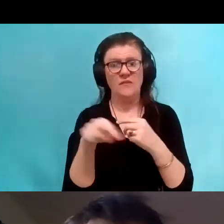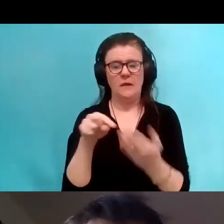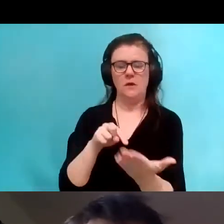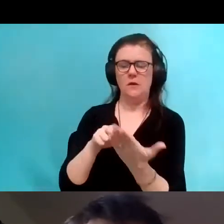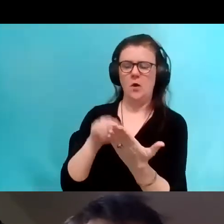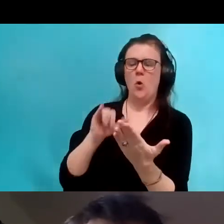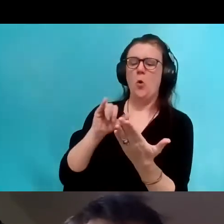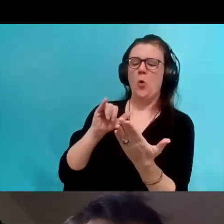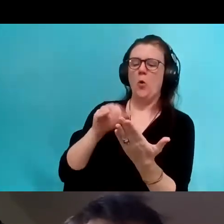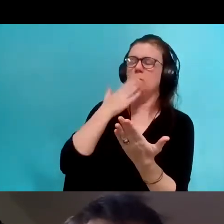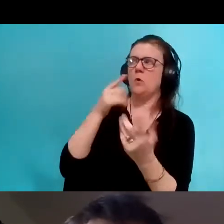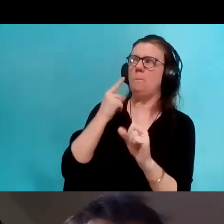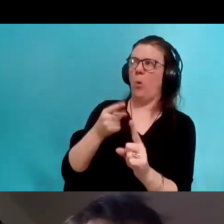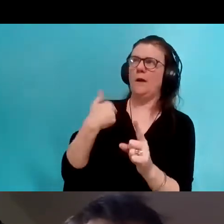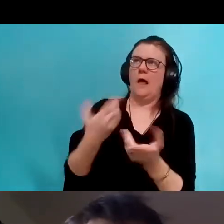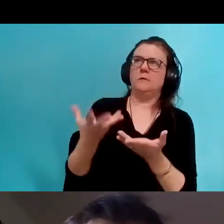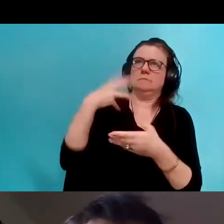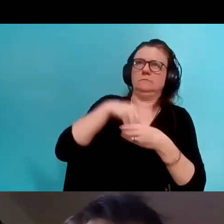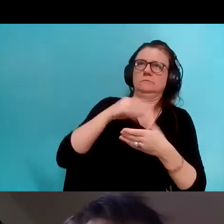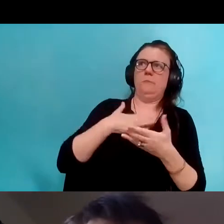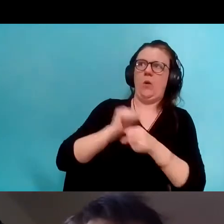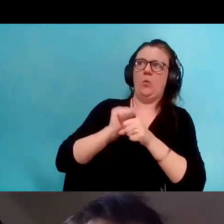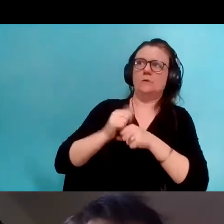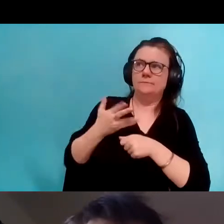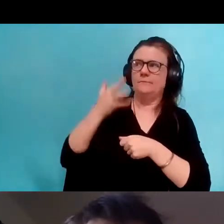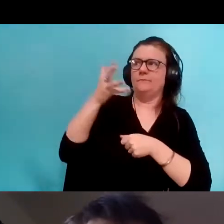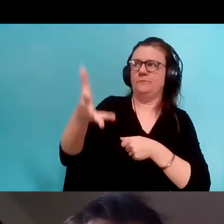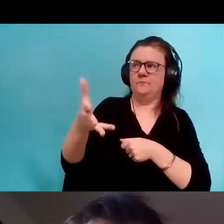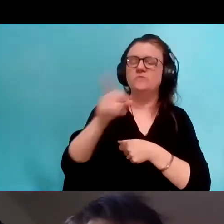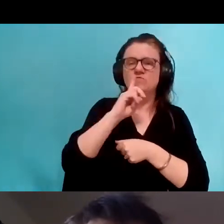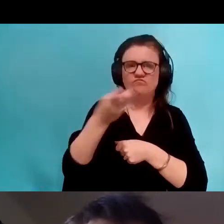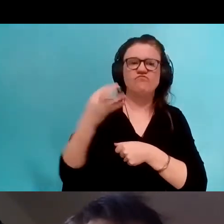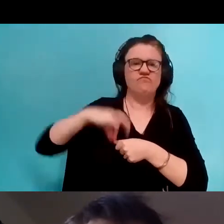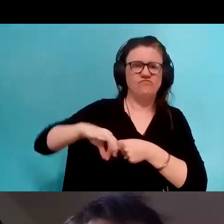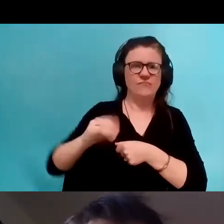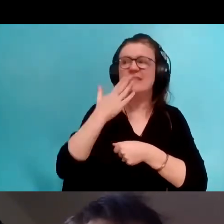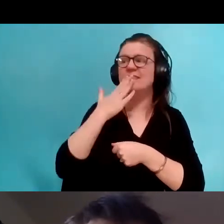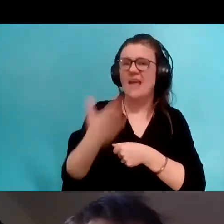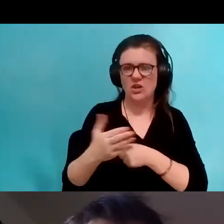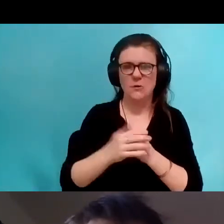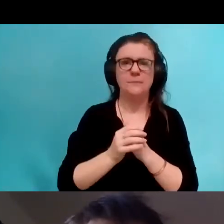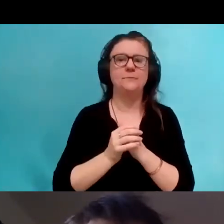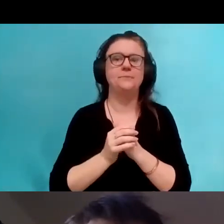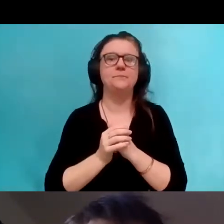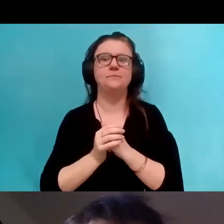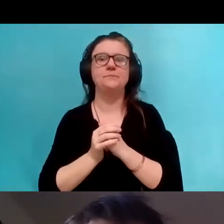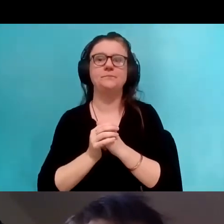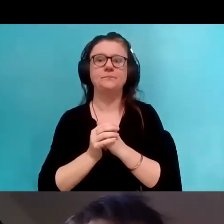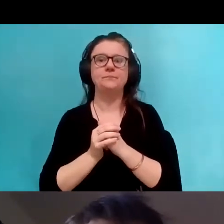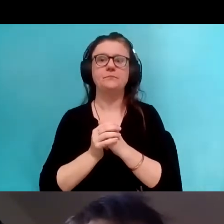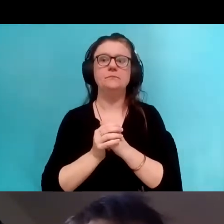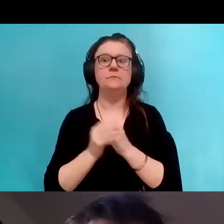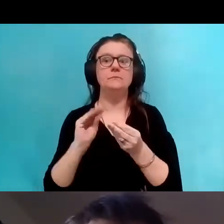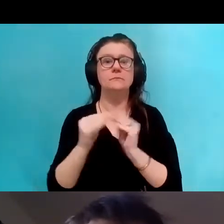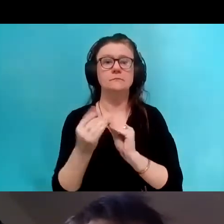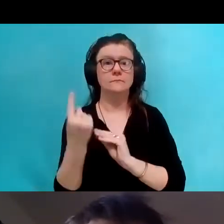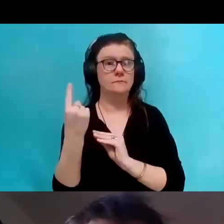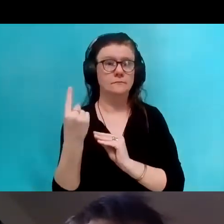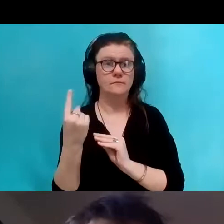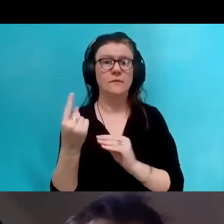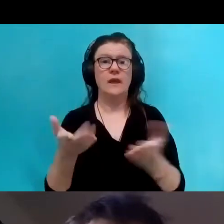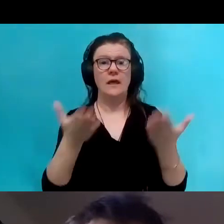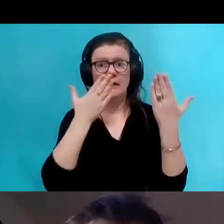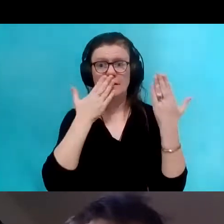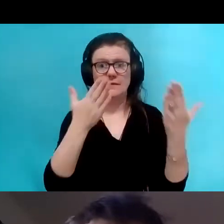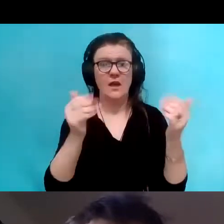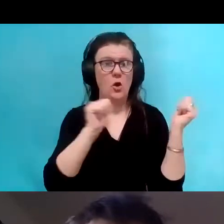work into the future. So I'm sure all of us will find that really useful. Thank you. So first and foremost, obviously, I'd like to really thank